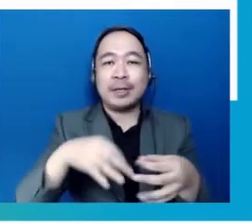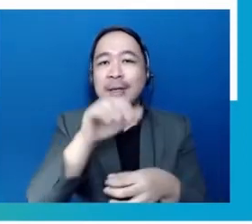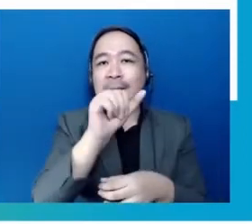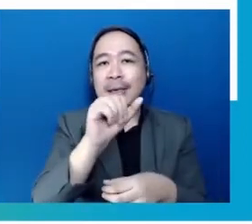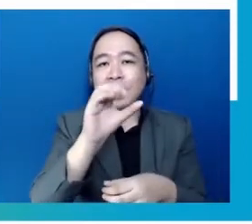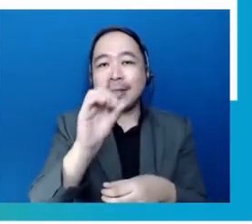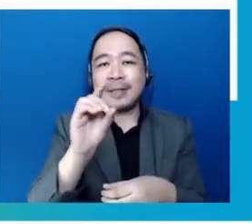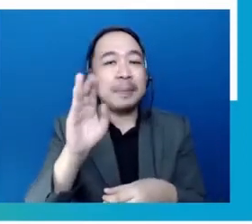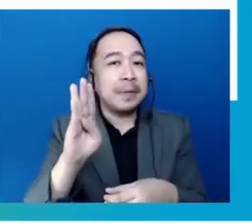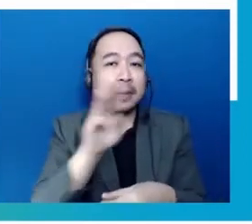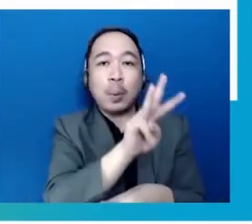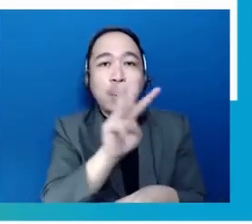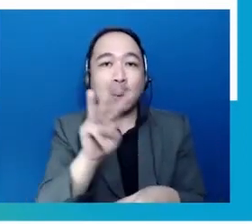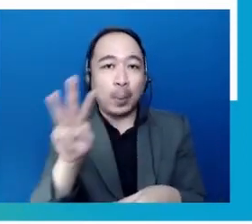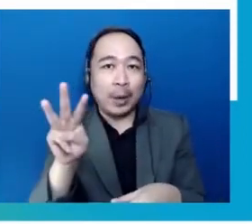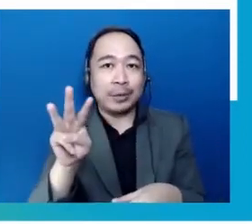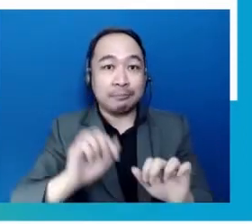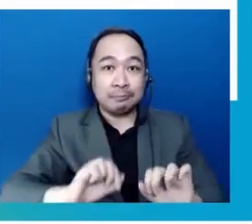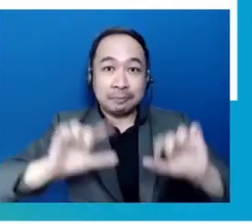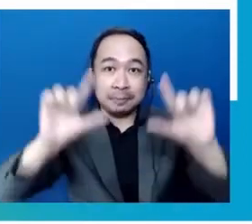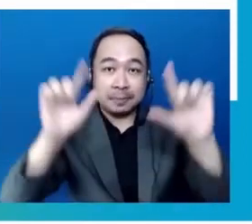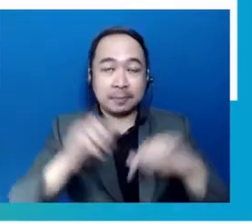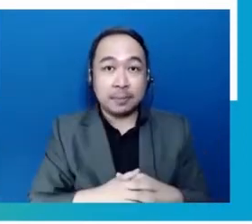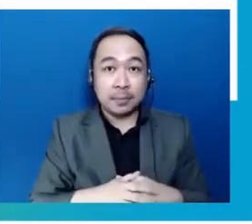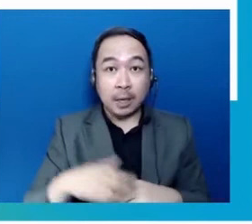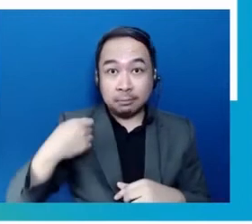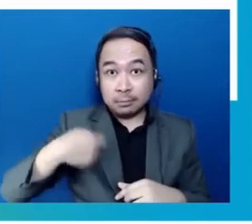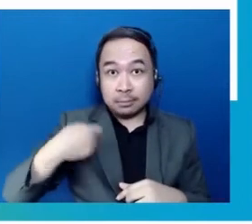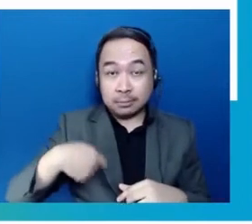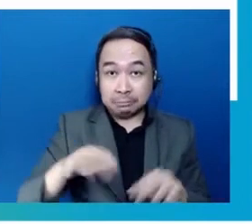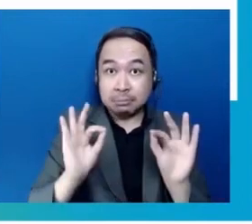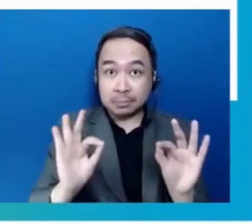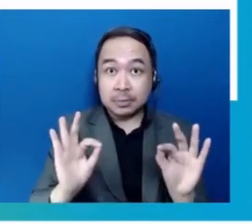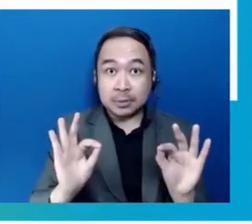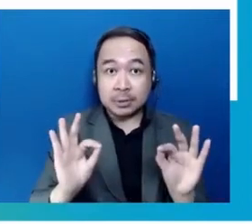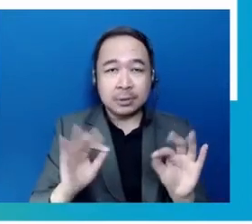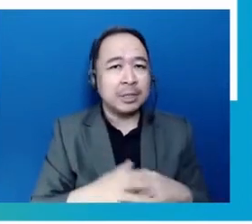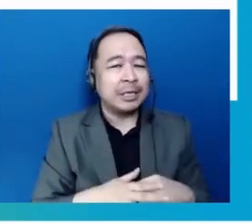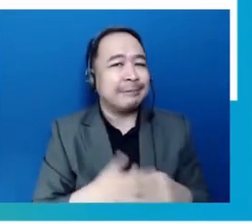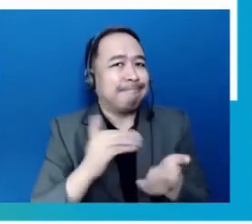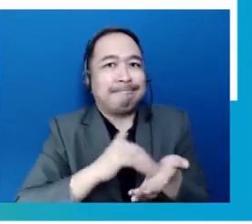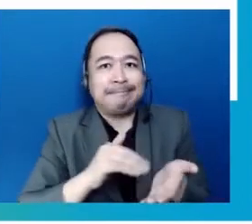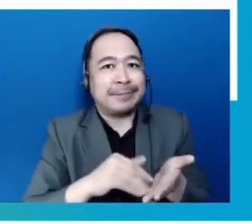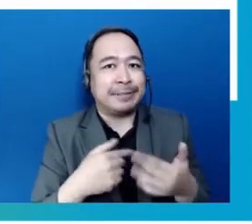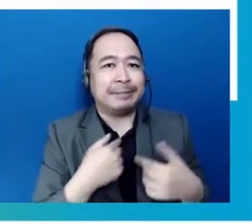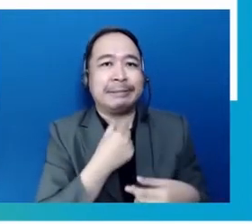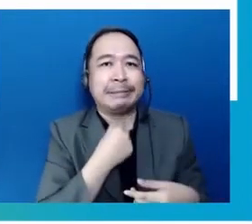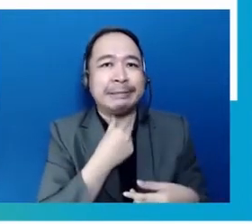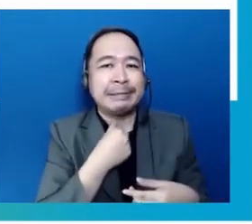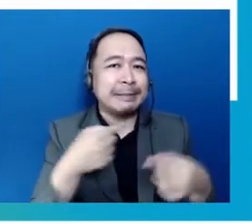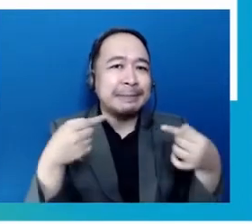channel. Mr. President, are you comfortable? Sorry, right. Something happened to myself. I'm very sorry for that. Indeed, it is